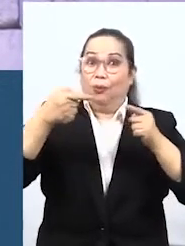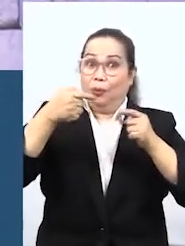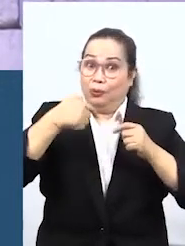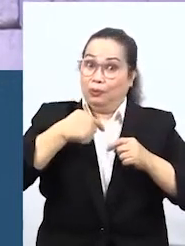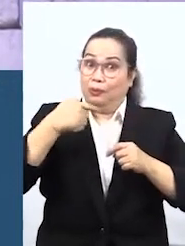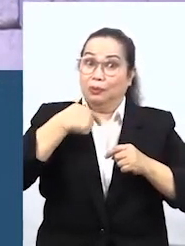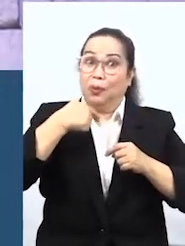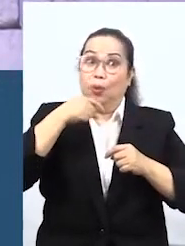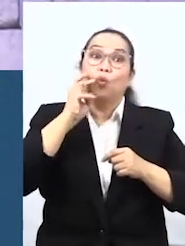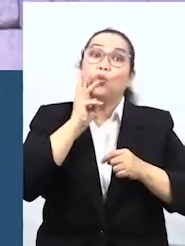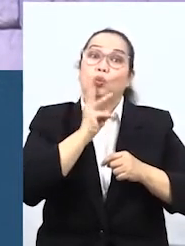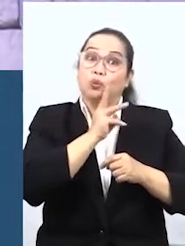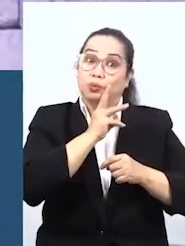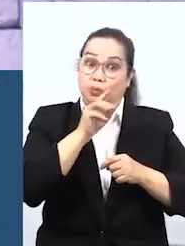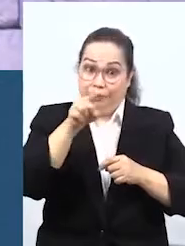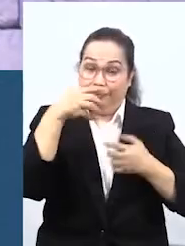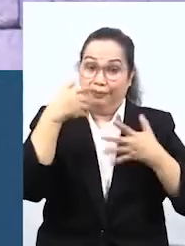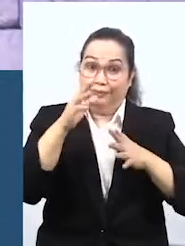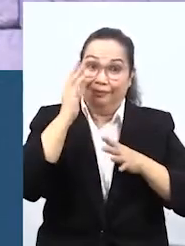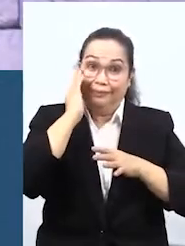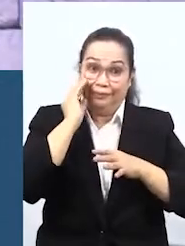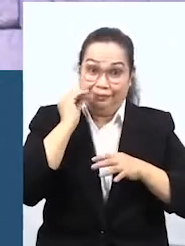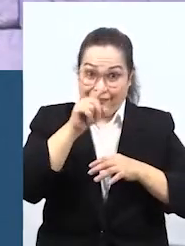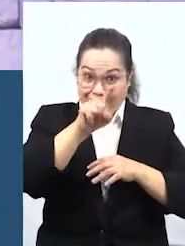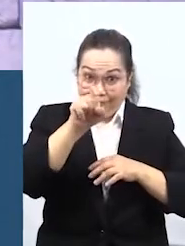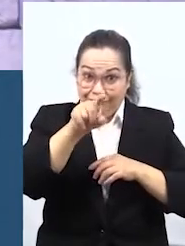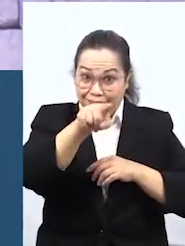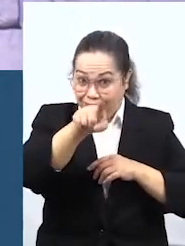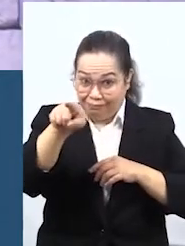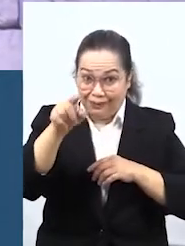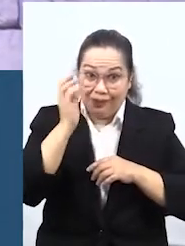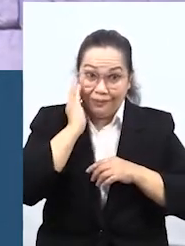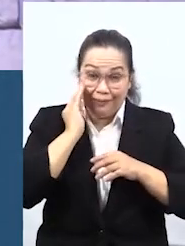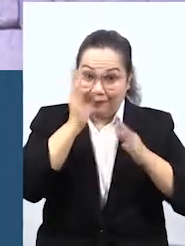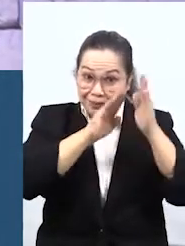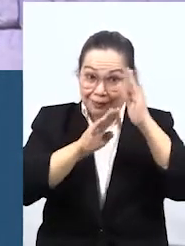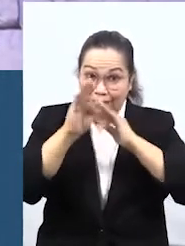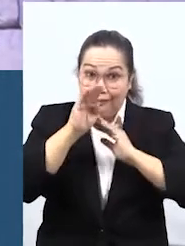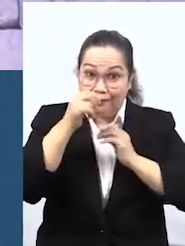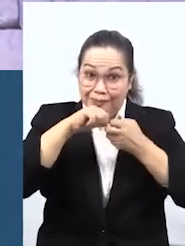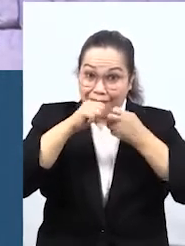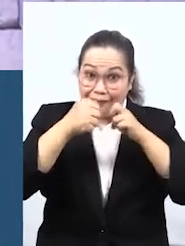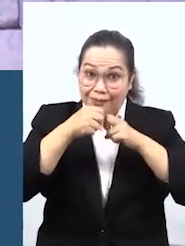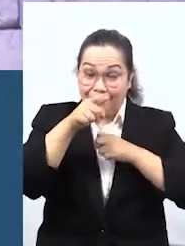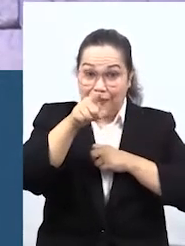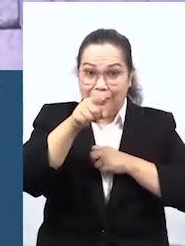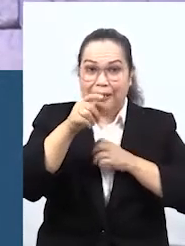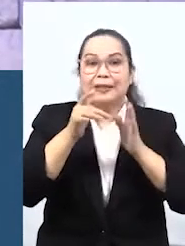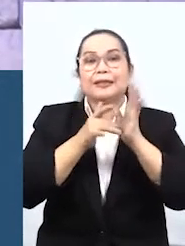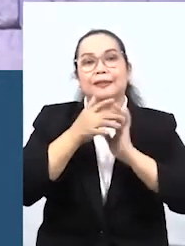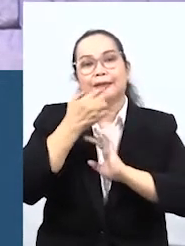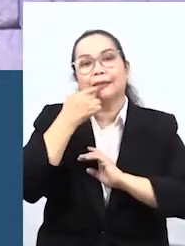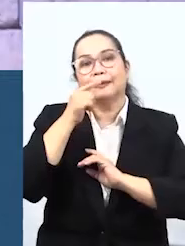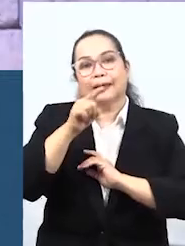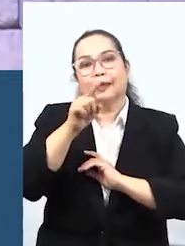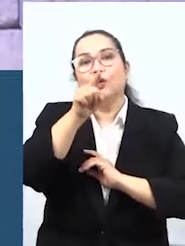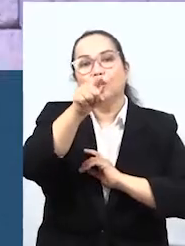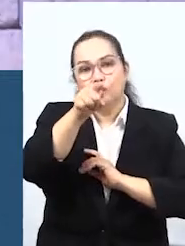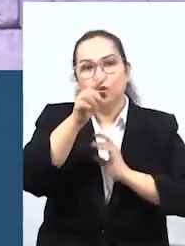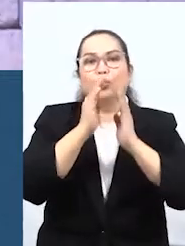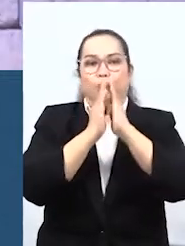her are you going through difficult times Jesus says you pray